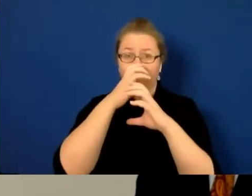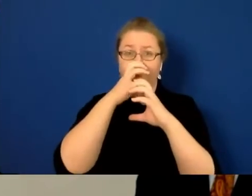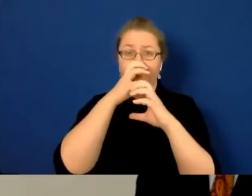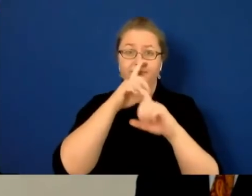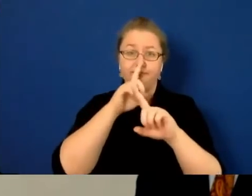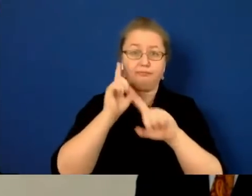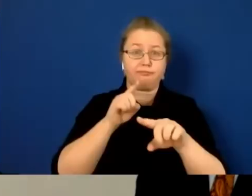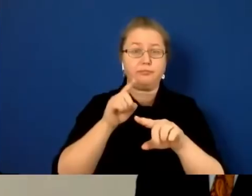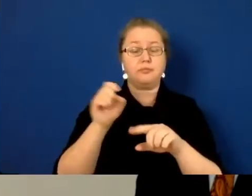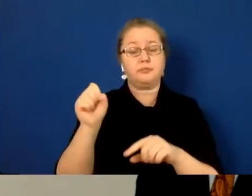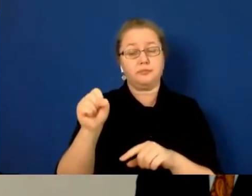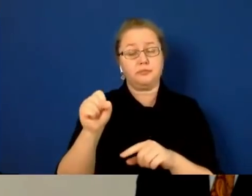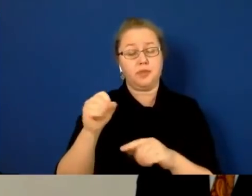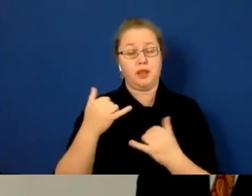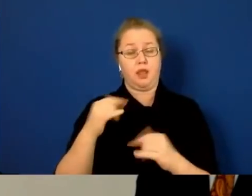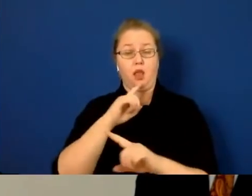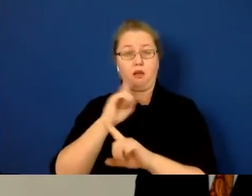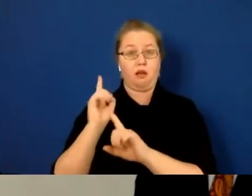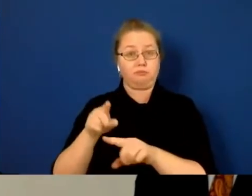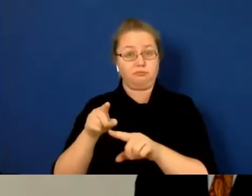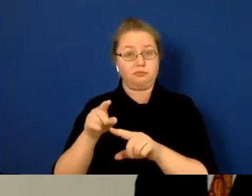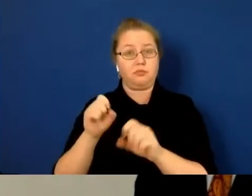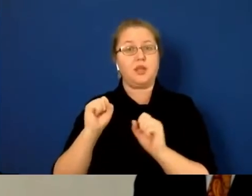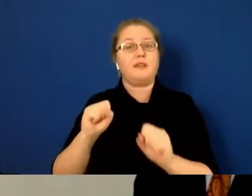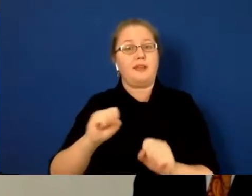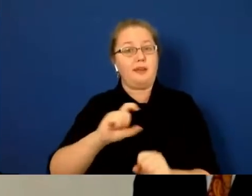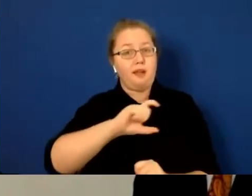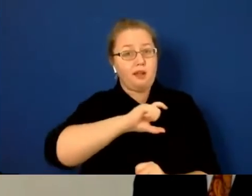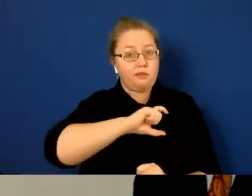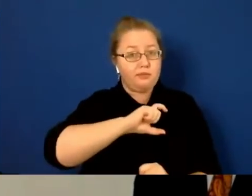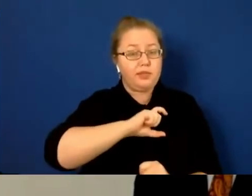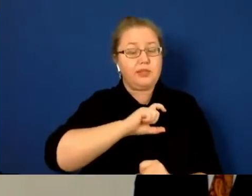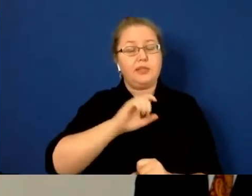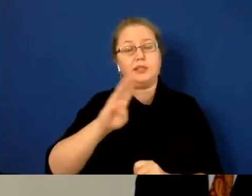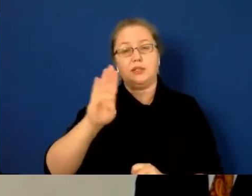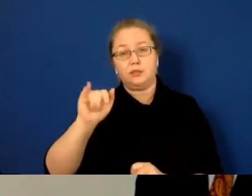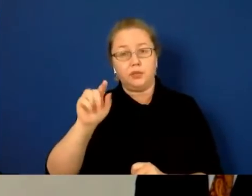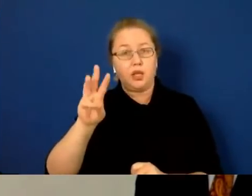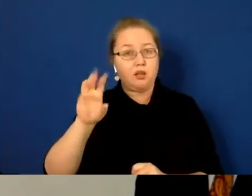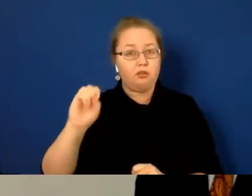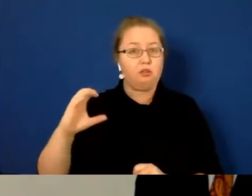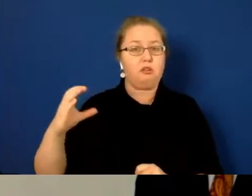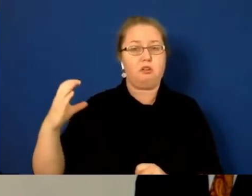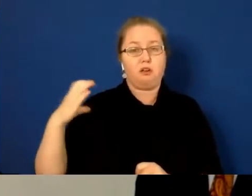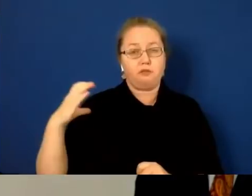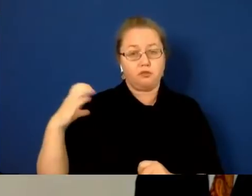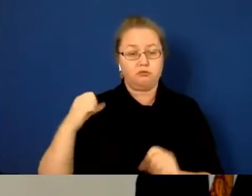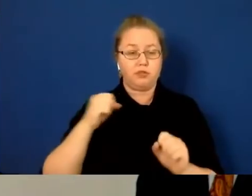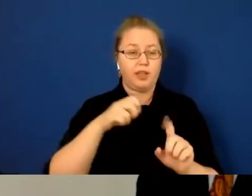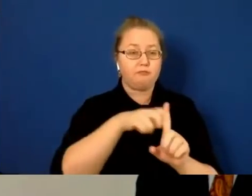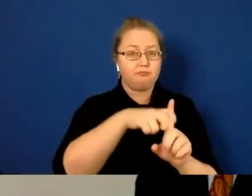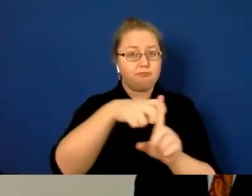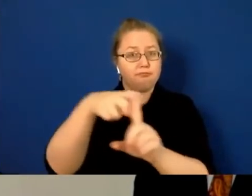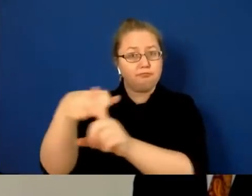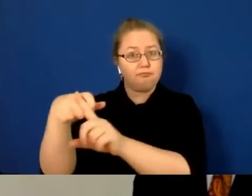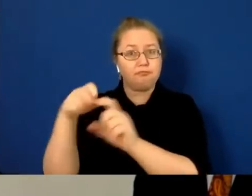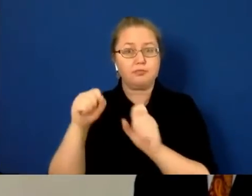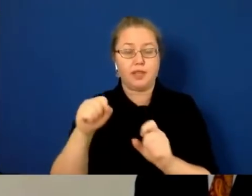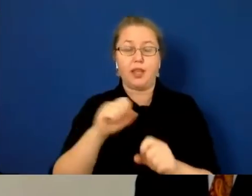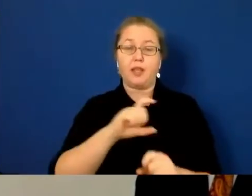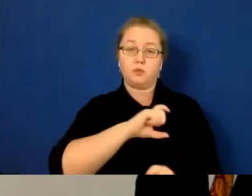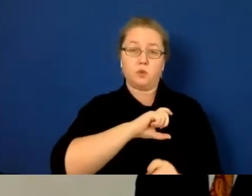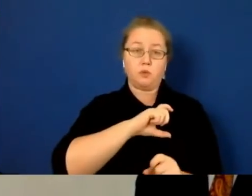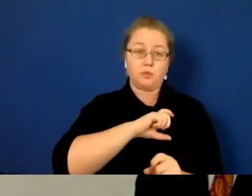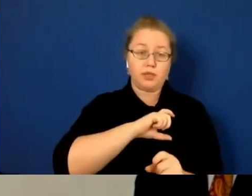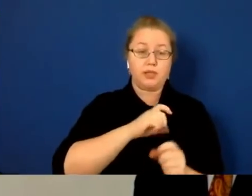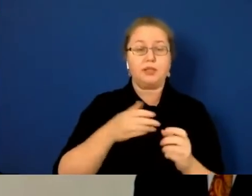to use the need for messaging in other languages, even in news conferences. When it comes to messaging, is there a point when you feel we